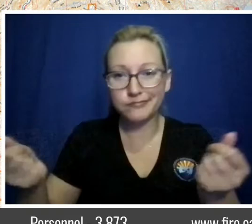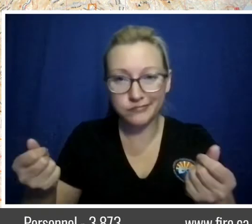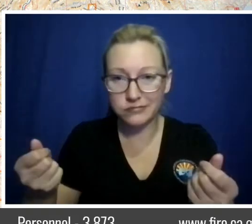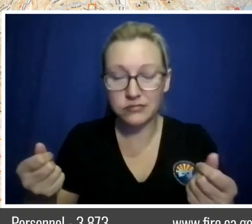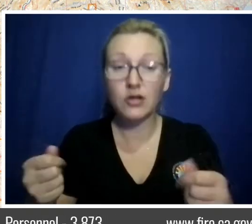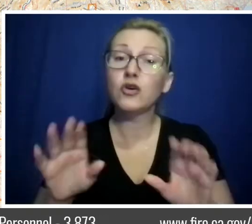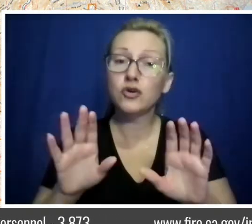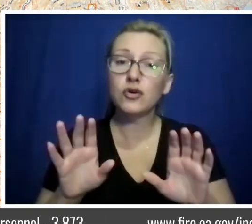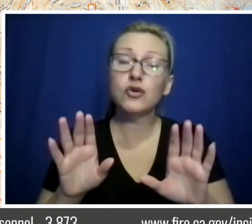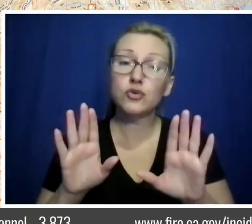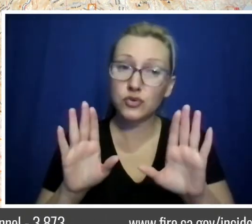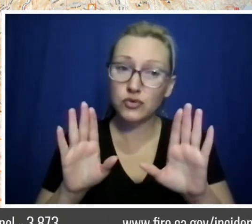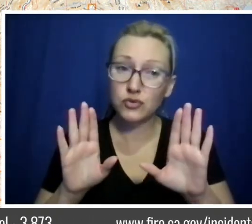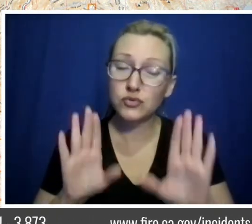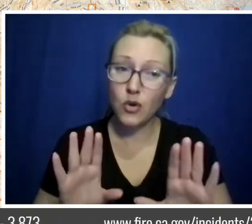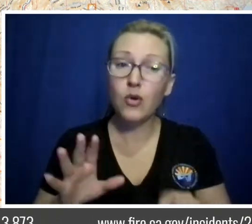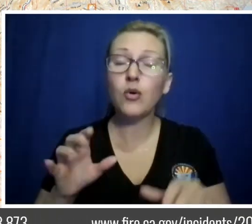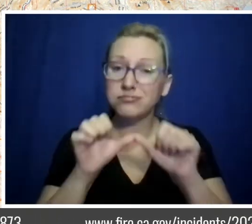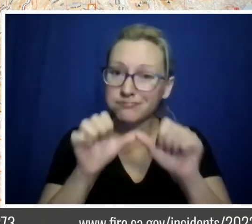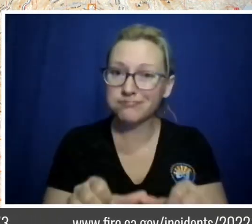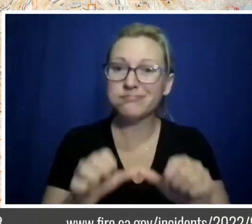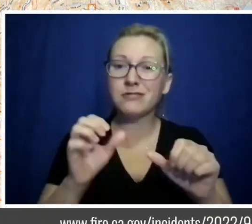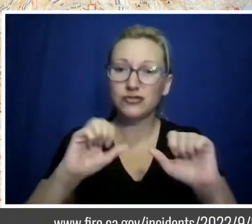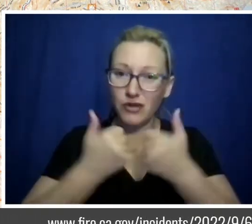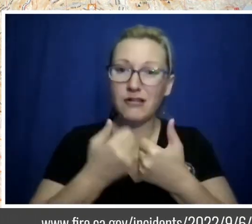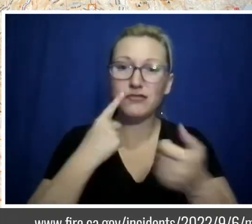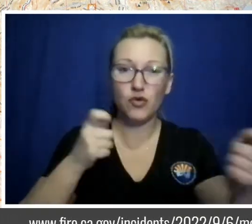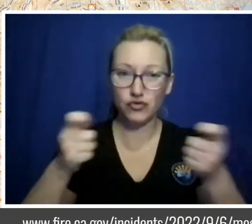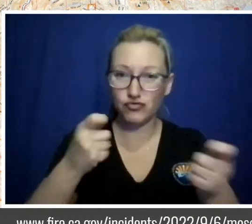be difficulty for control in a lot of these areas. These are